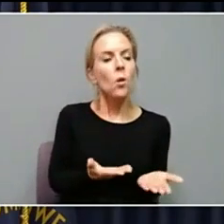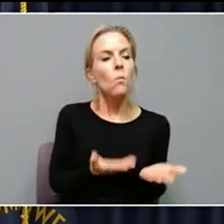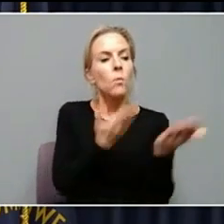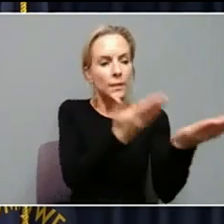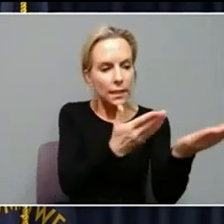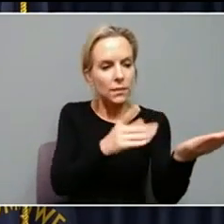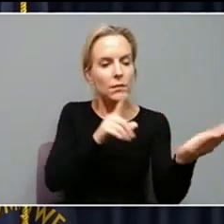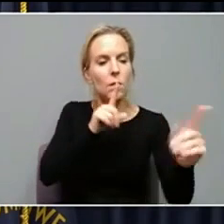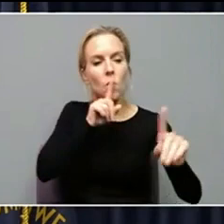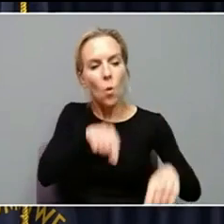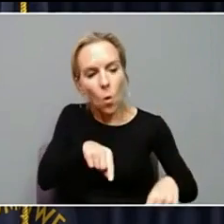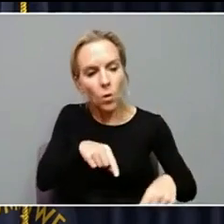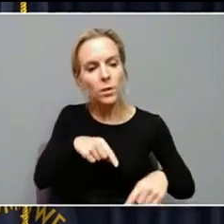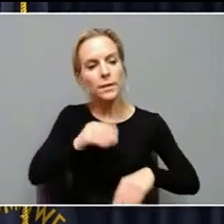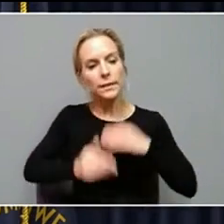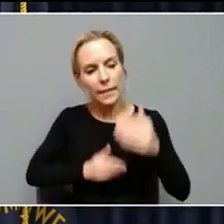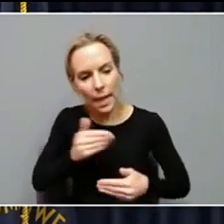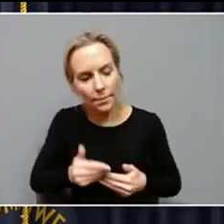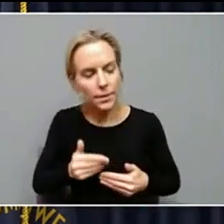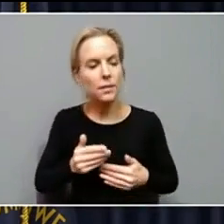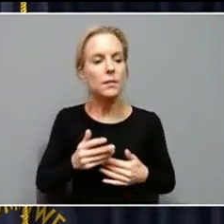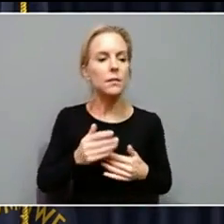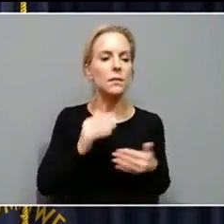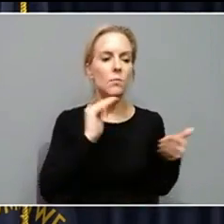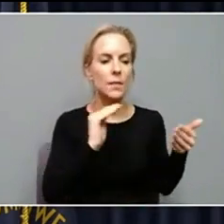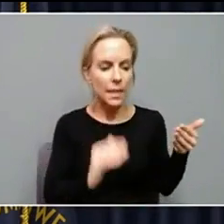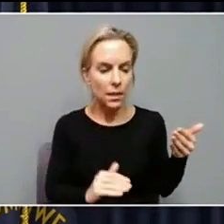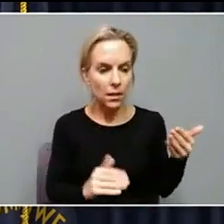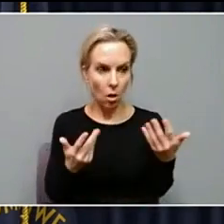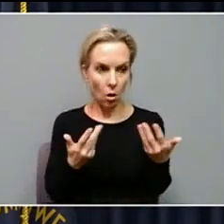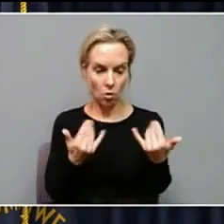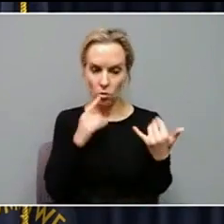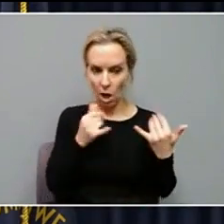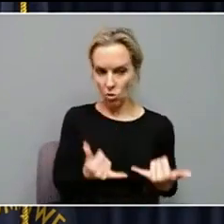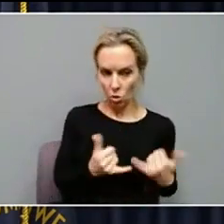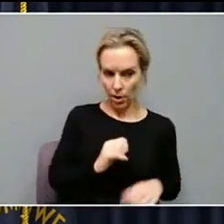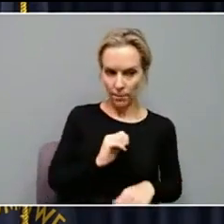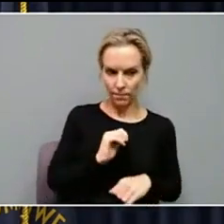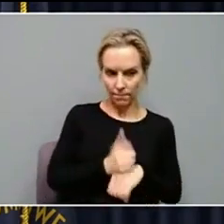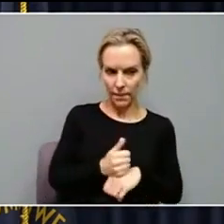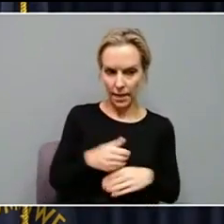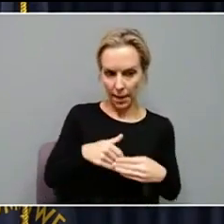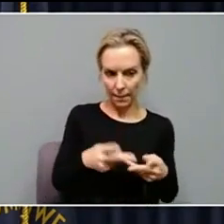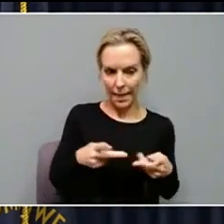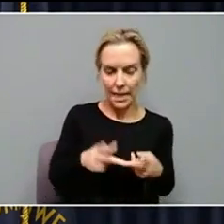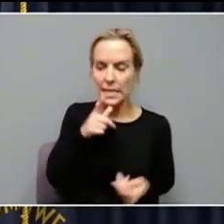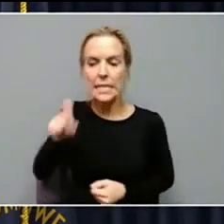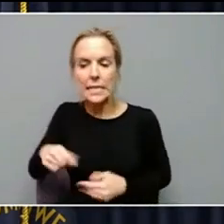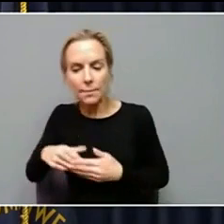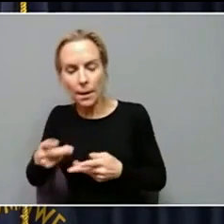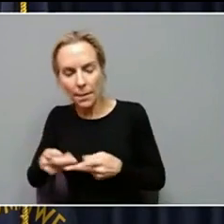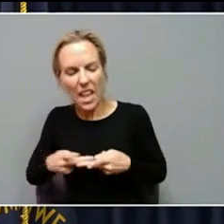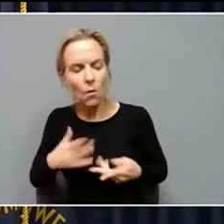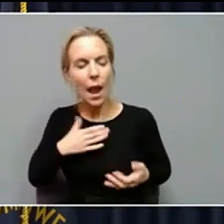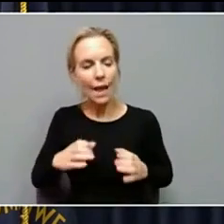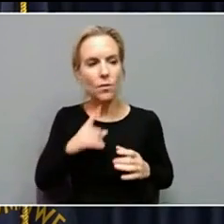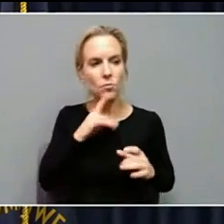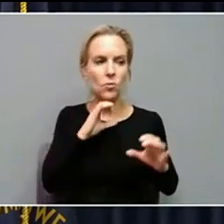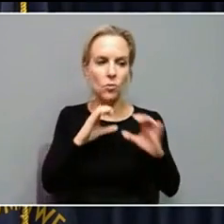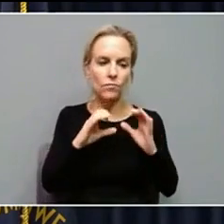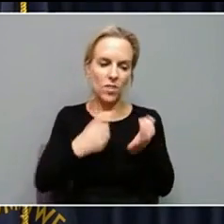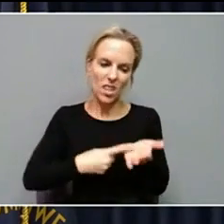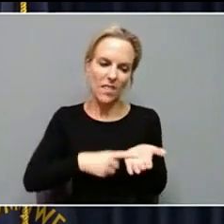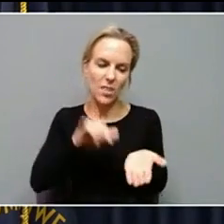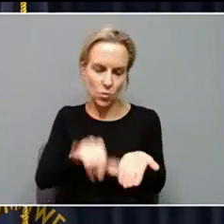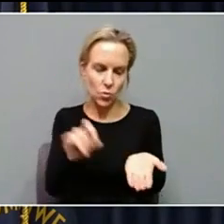steps, procedures, if you will, that are currently in place, not that need to be in place. We'll have those conversations too, so that they see